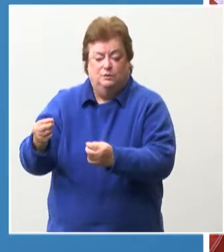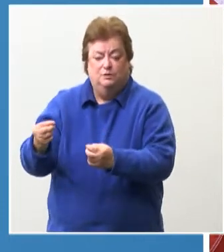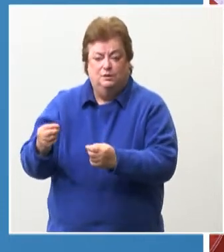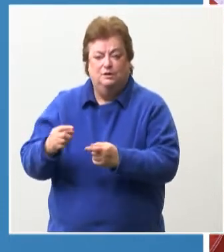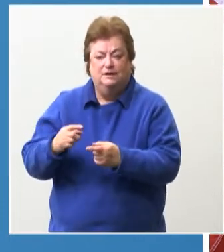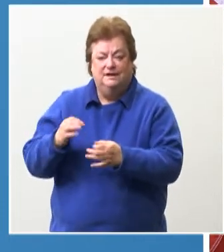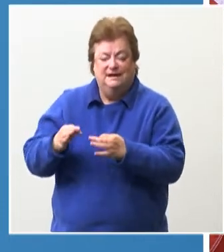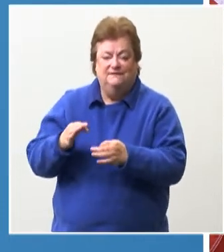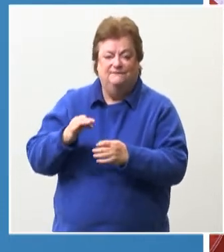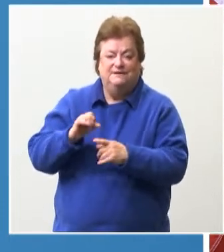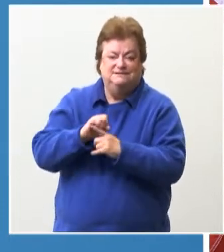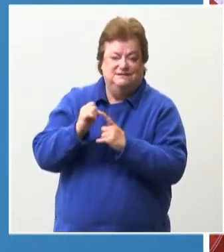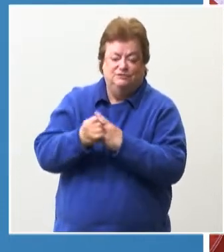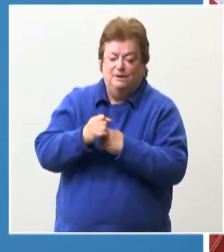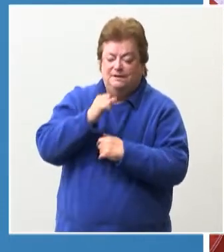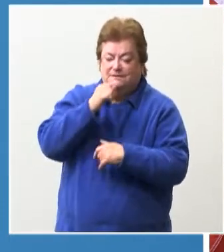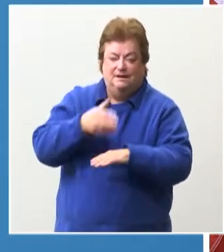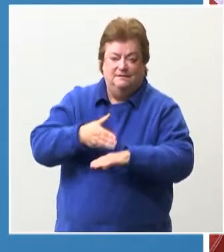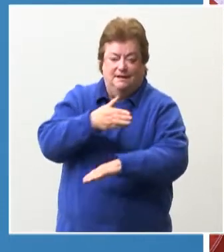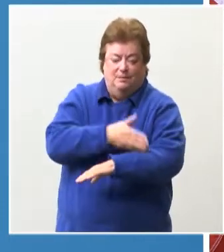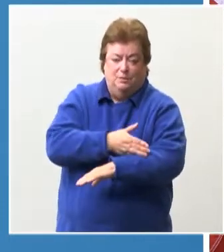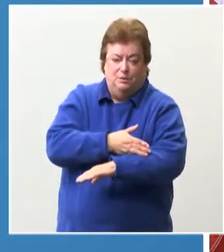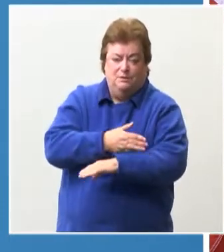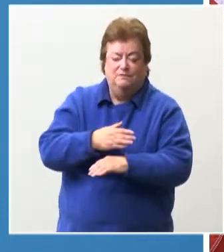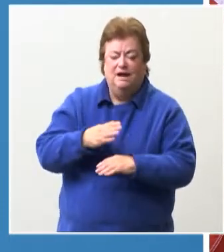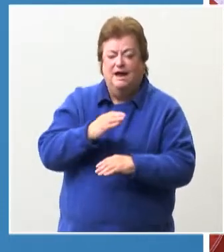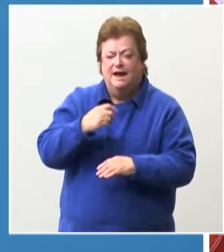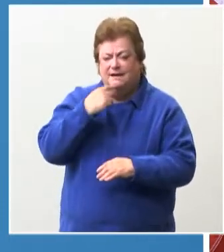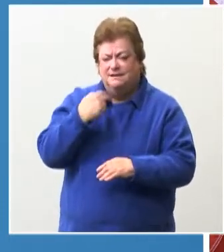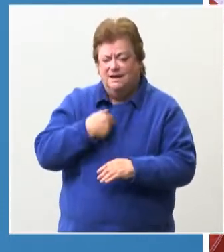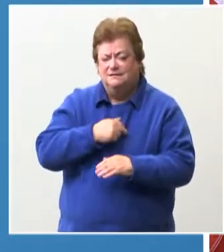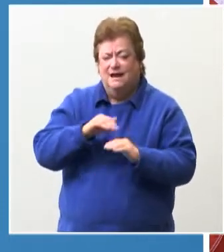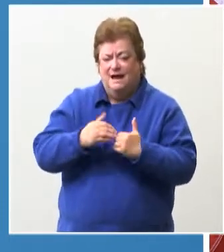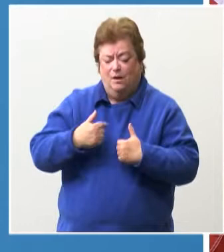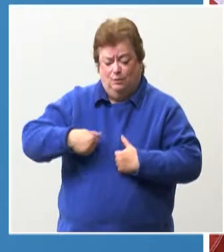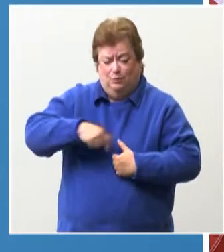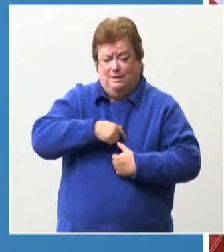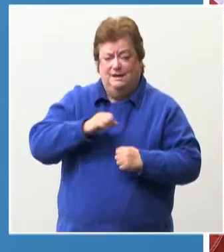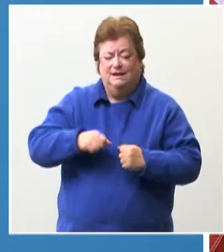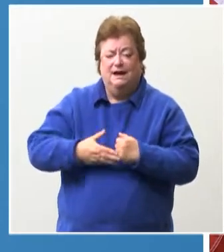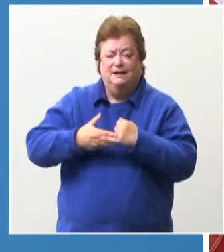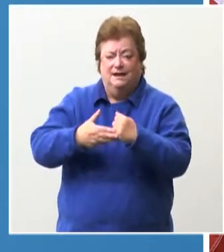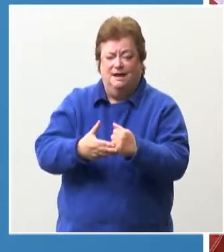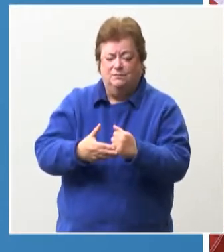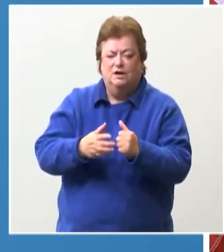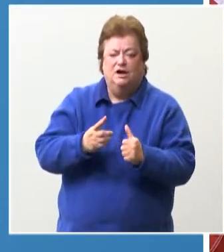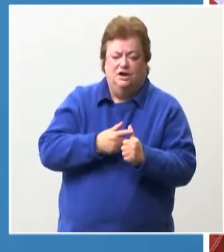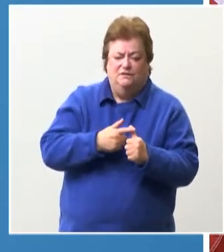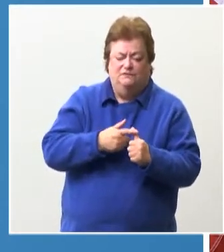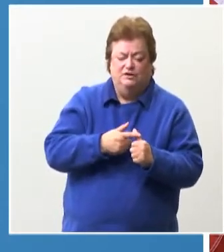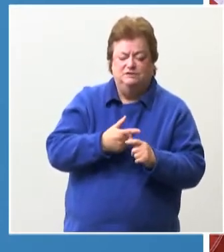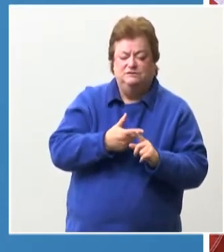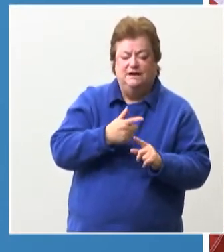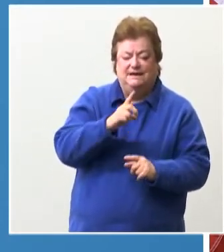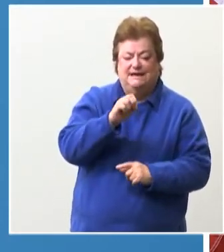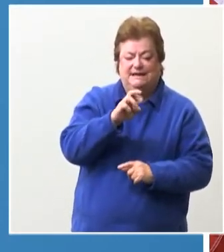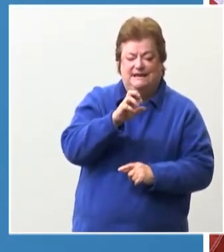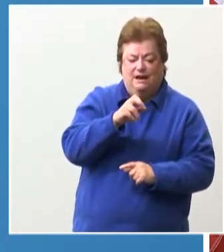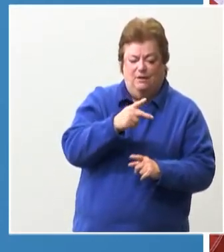the situation doesn't improve, and tell us how we can help. Let's start with Derek and then we'll hear from Russ.